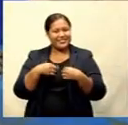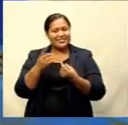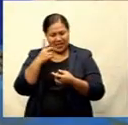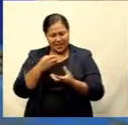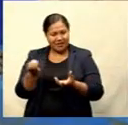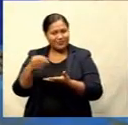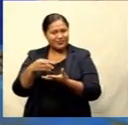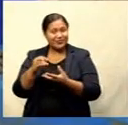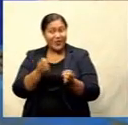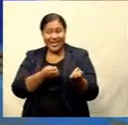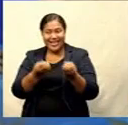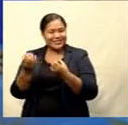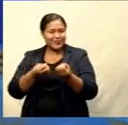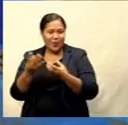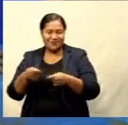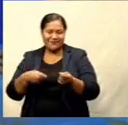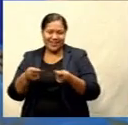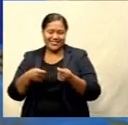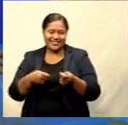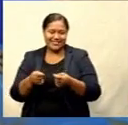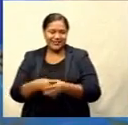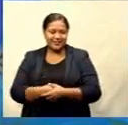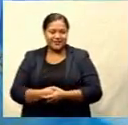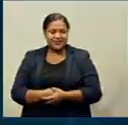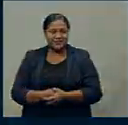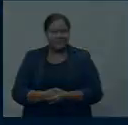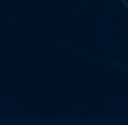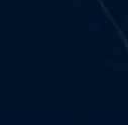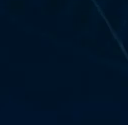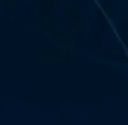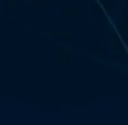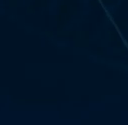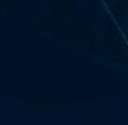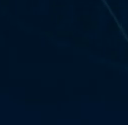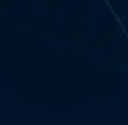export market. Kelly Vadala, FBC News.